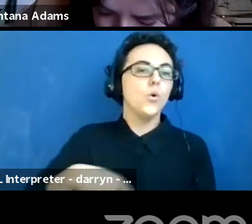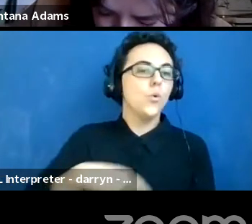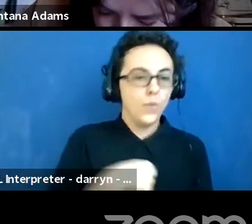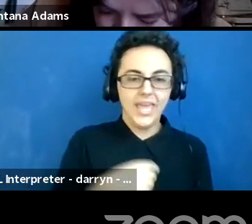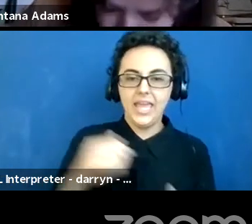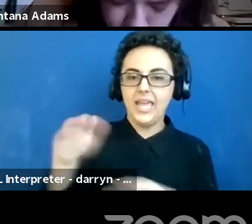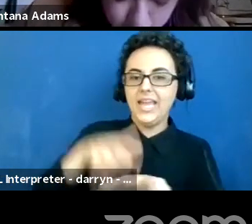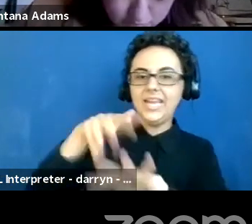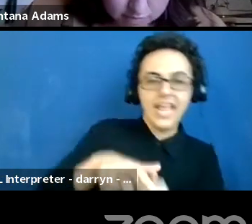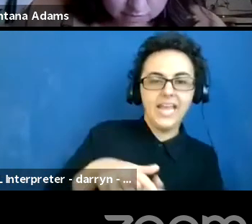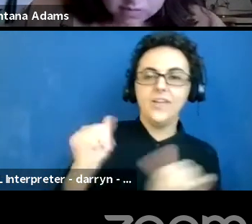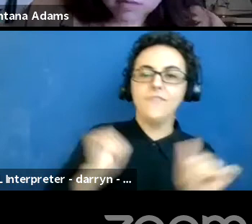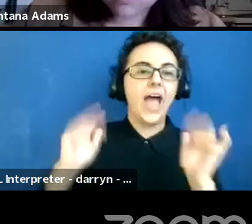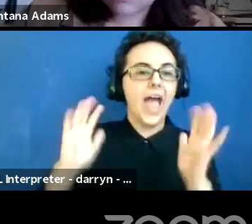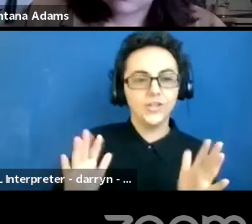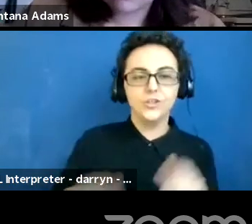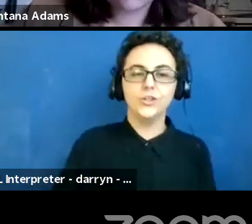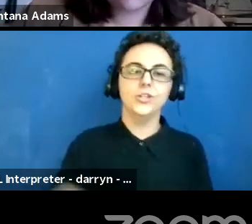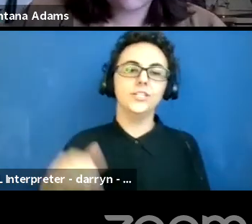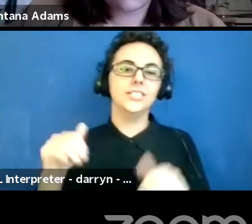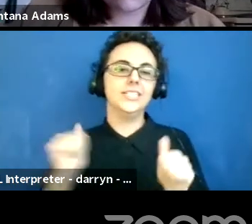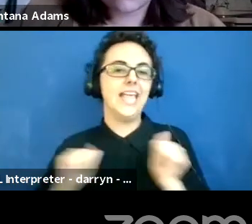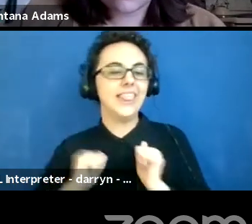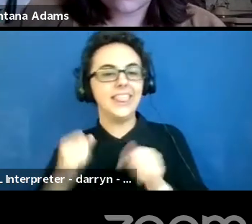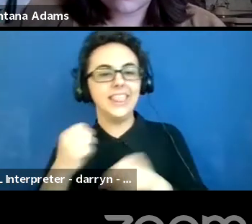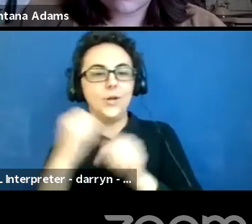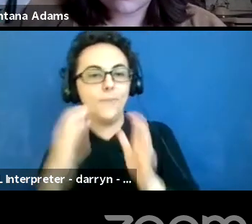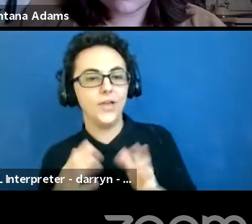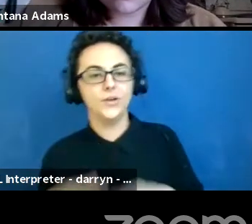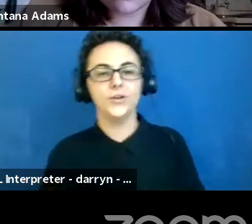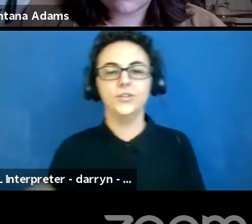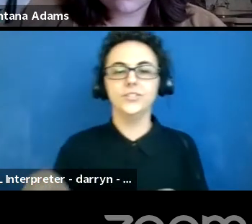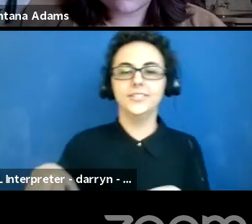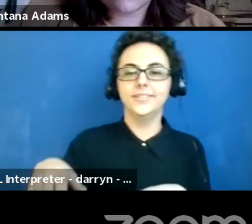producers and et cetera, need from the theater?